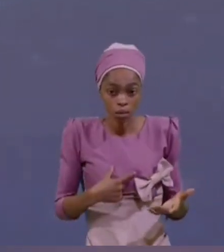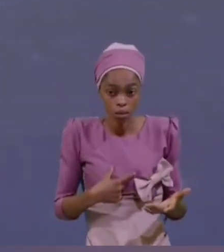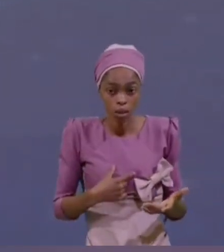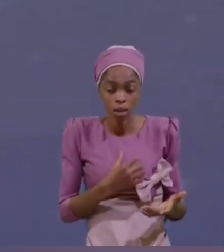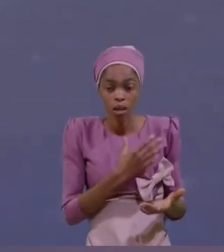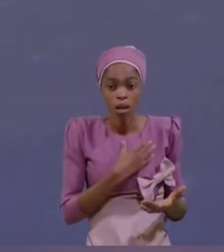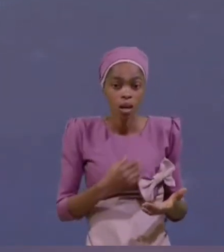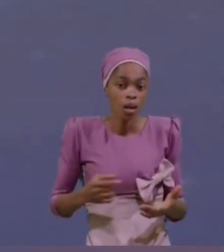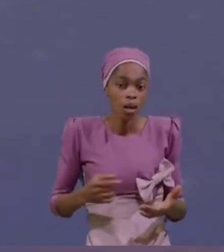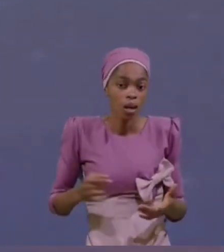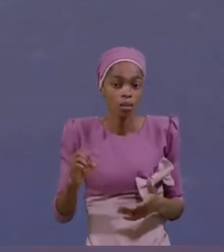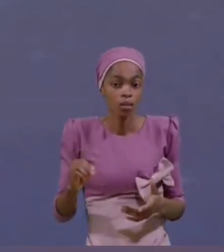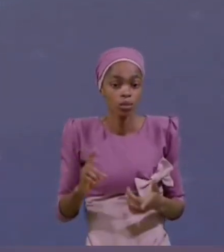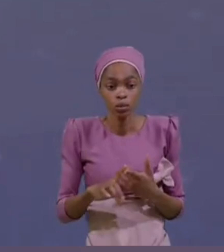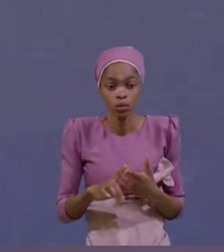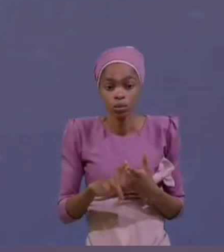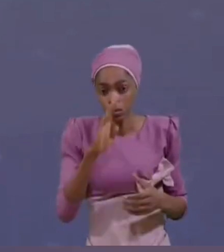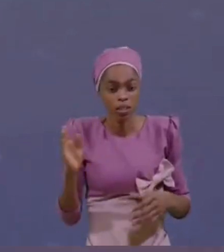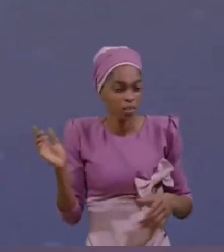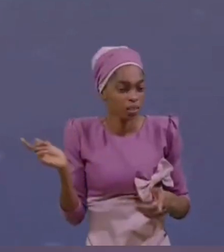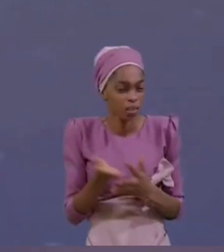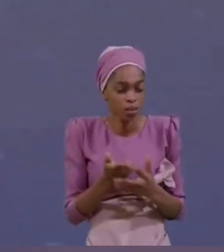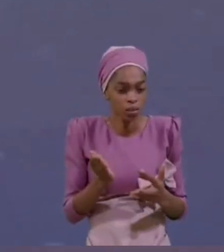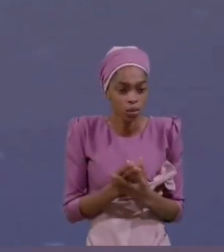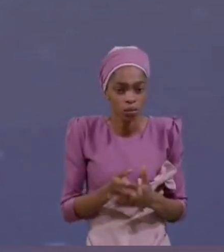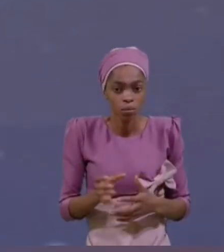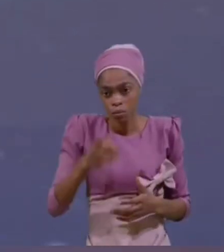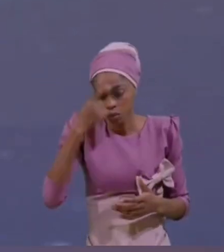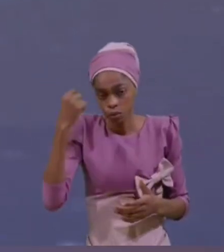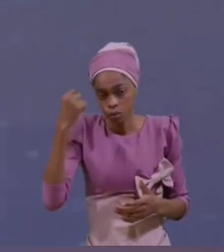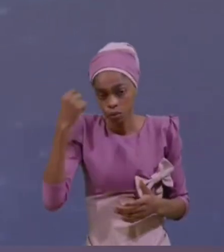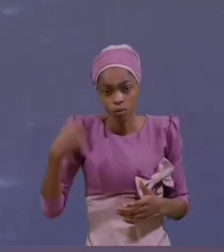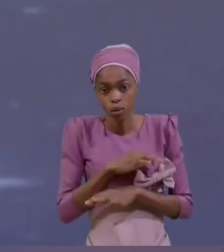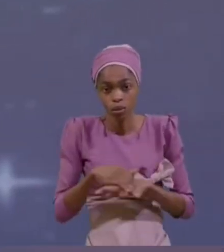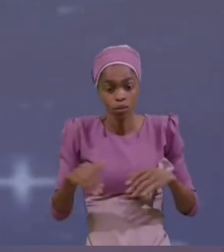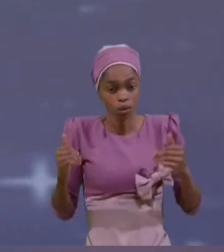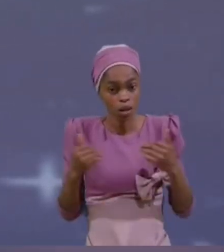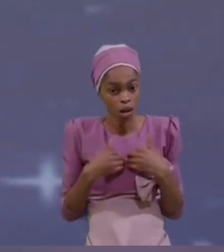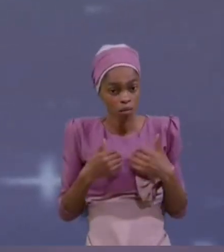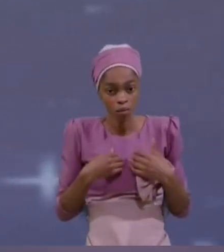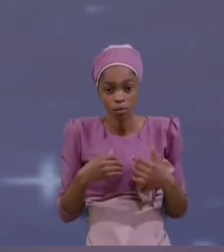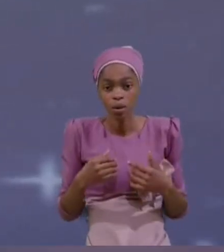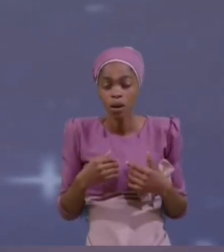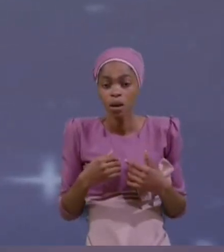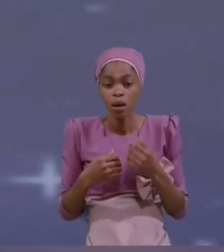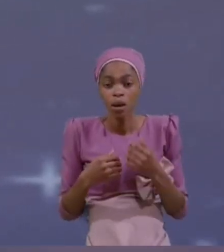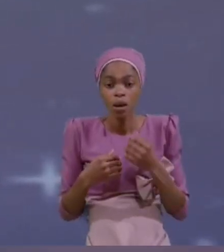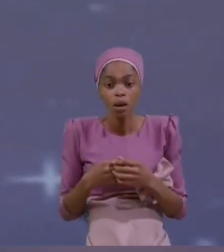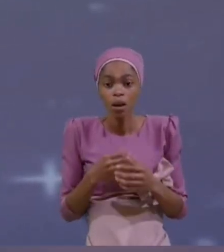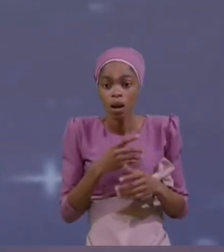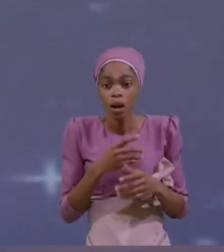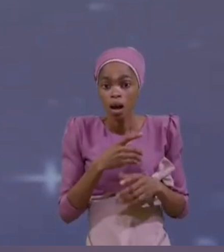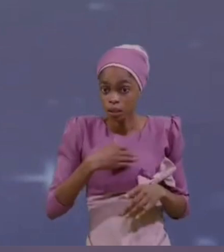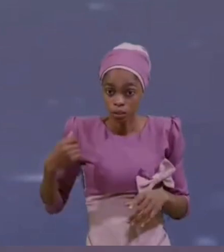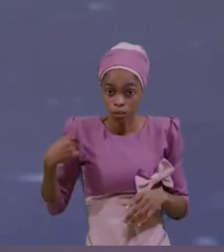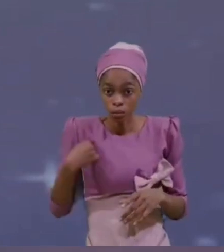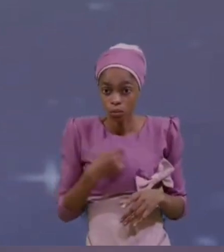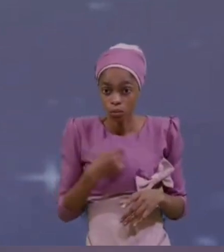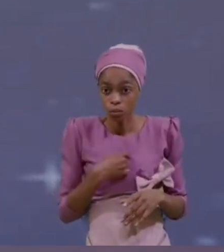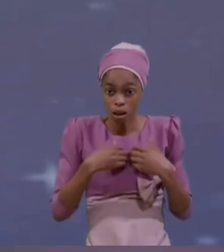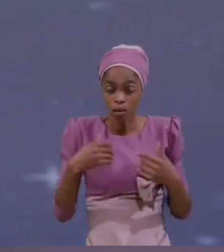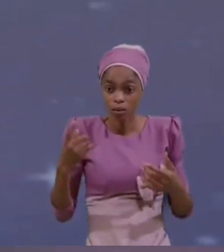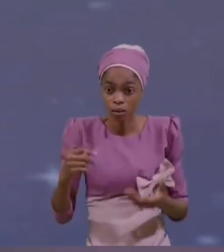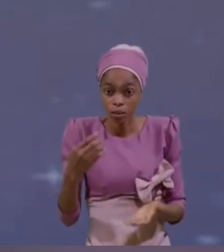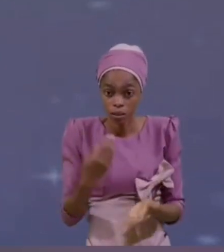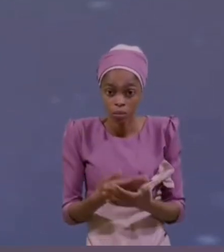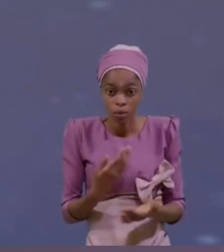so destroyed because they have nothing. And we have the money. And what if this church,